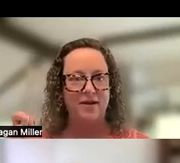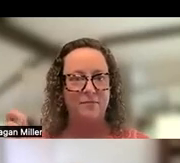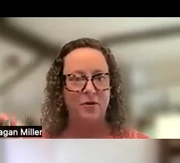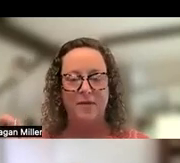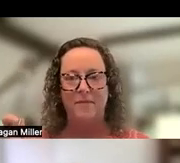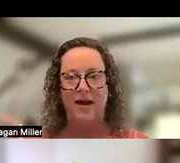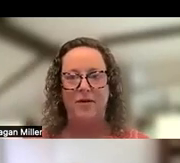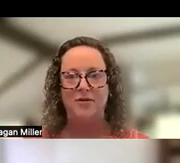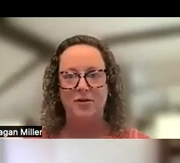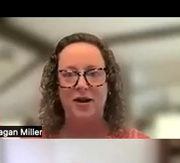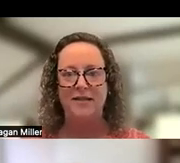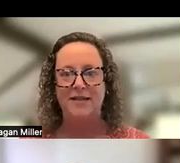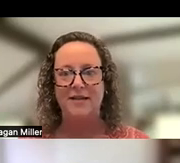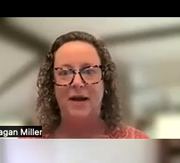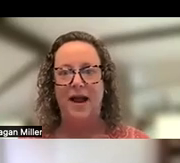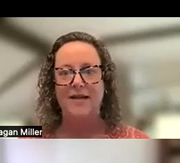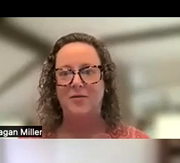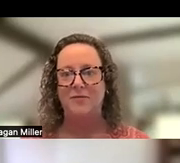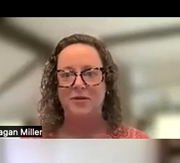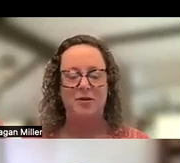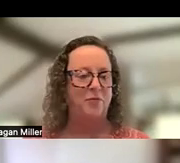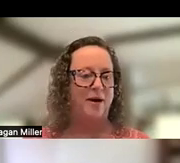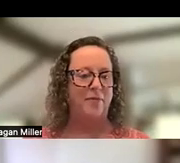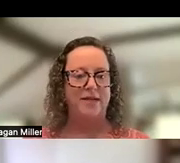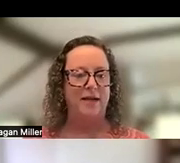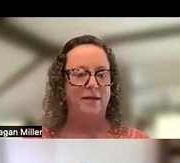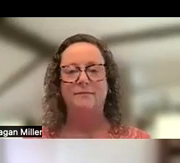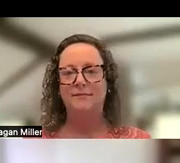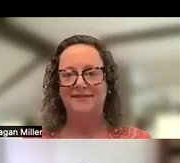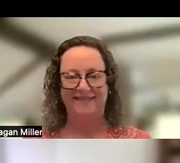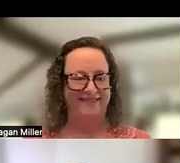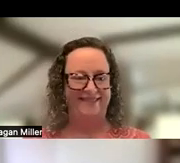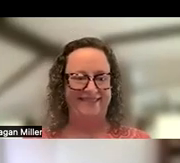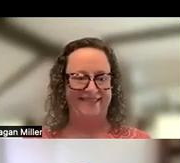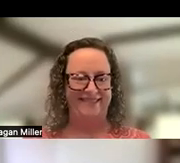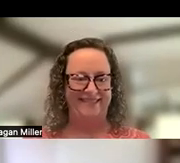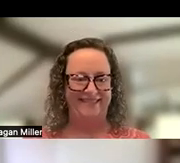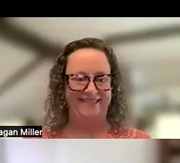to unblur my background so you guys can see my ice cream scoop throughout the day.